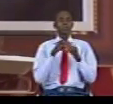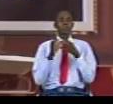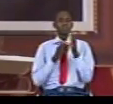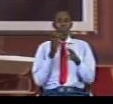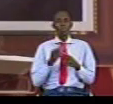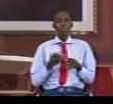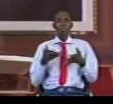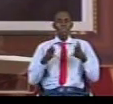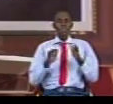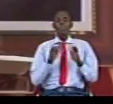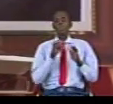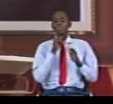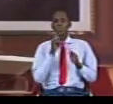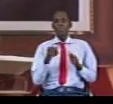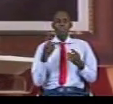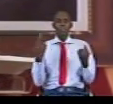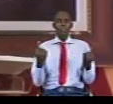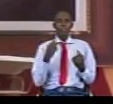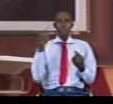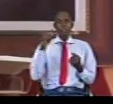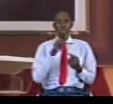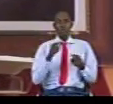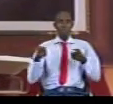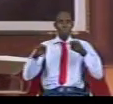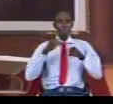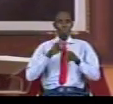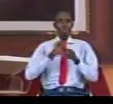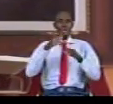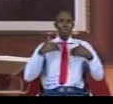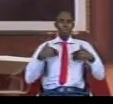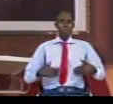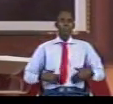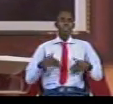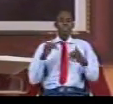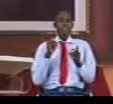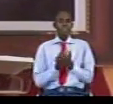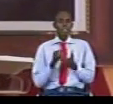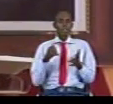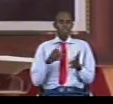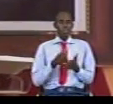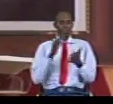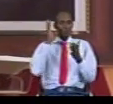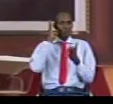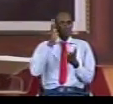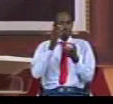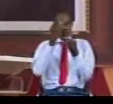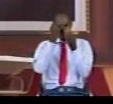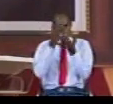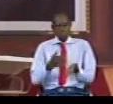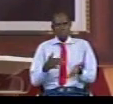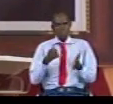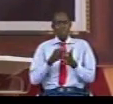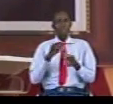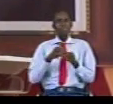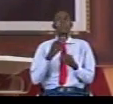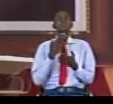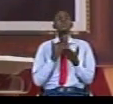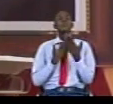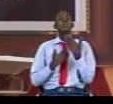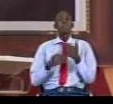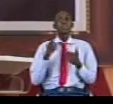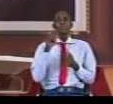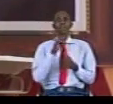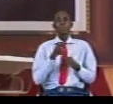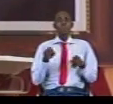sin therefore reign in your mortal body, that ye should obey it in the laws thereof. Neither